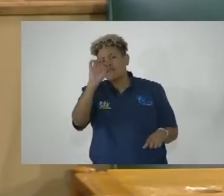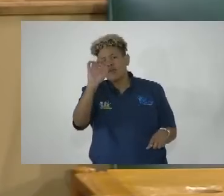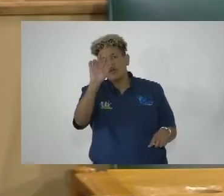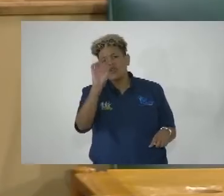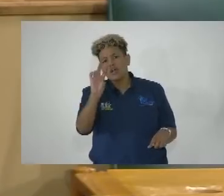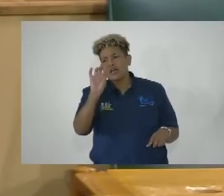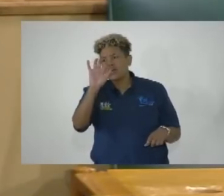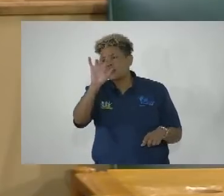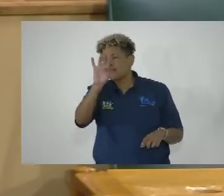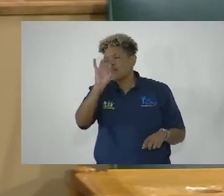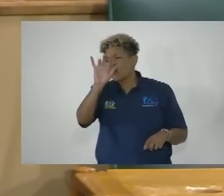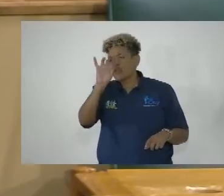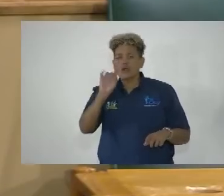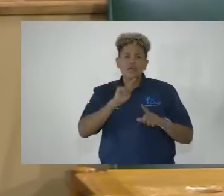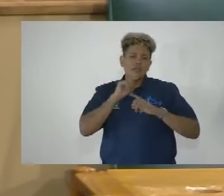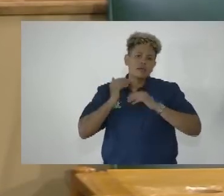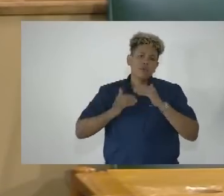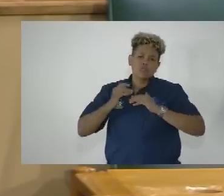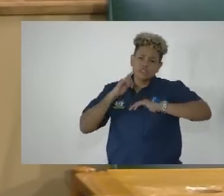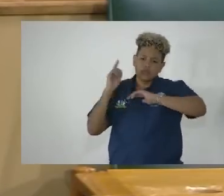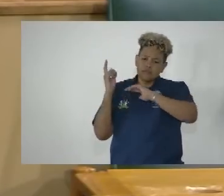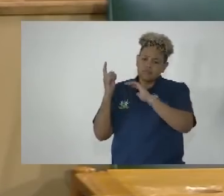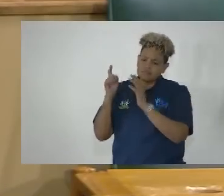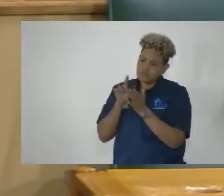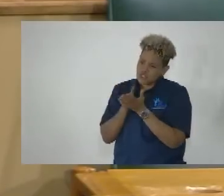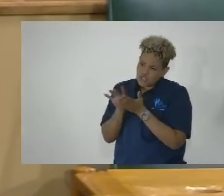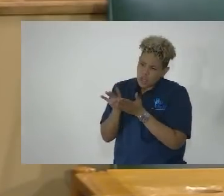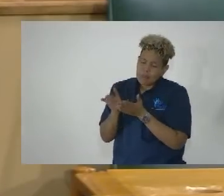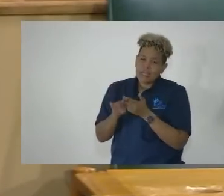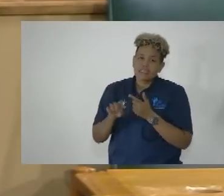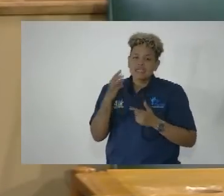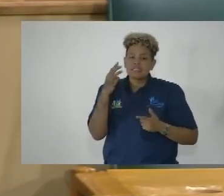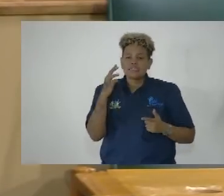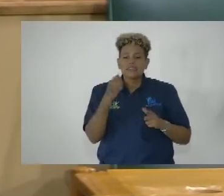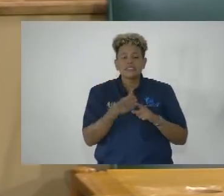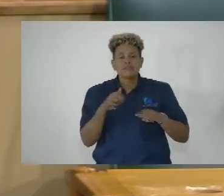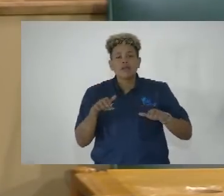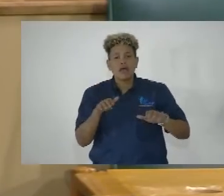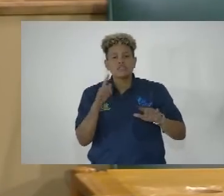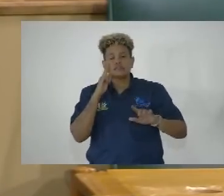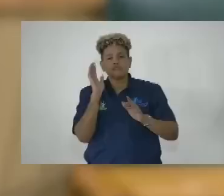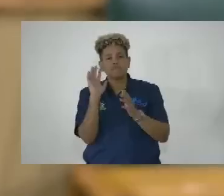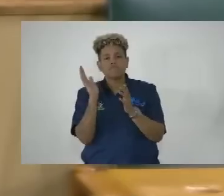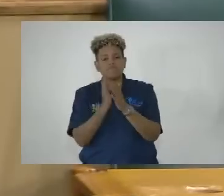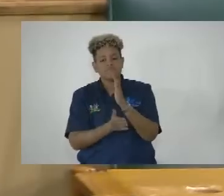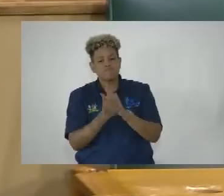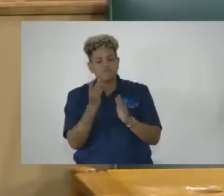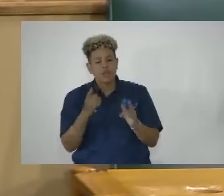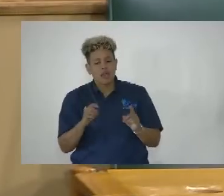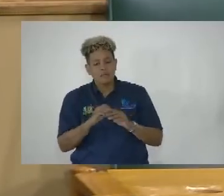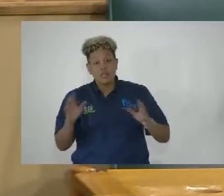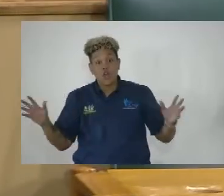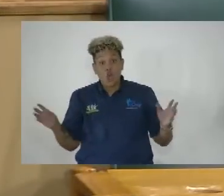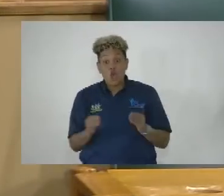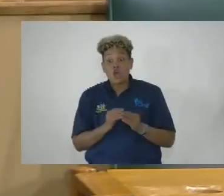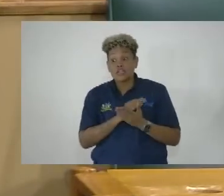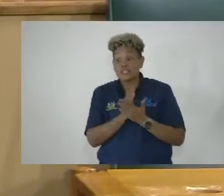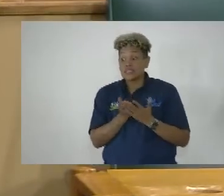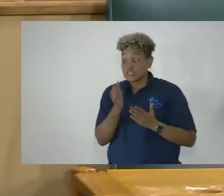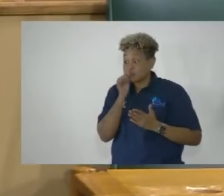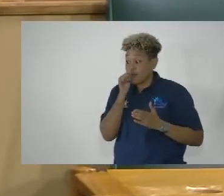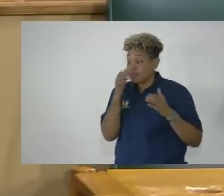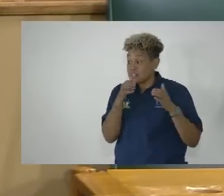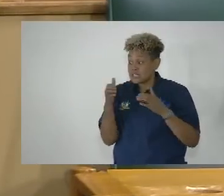438 are in the process of termination, and 16 are inactive. So in all these private